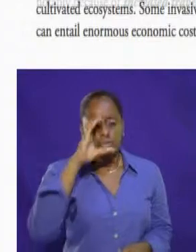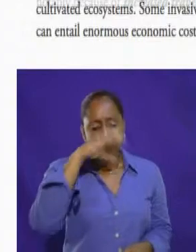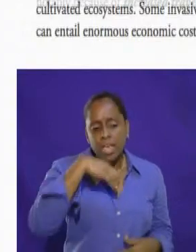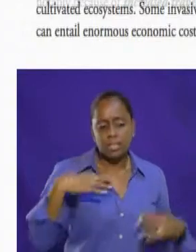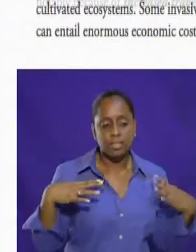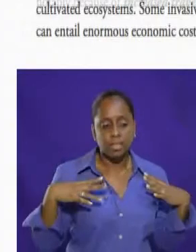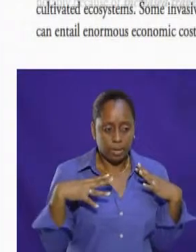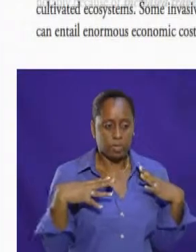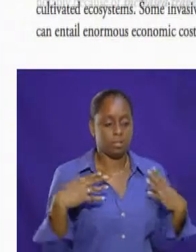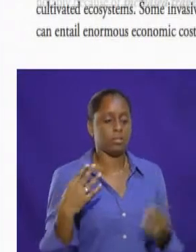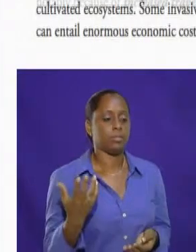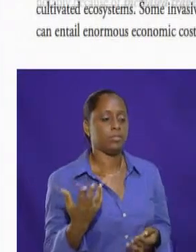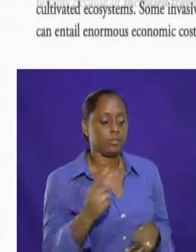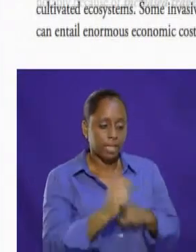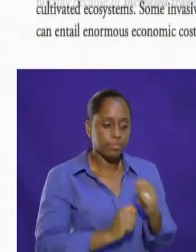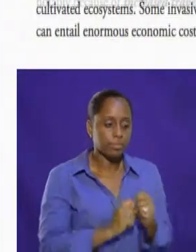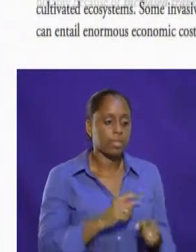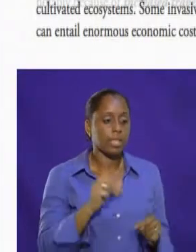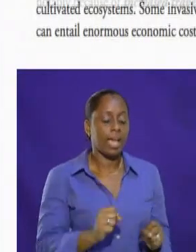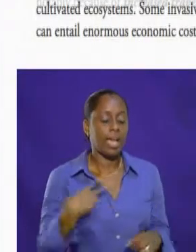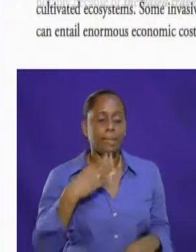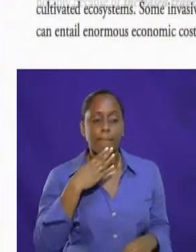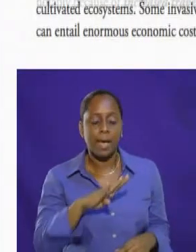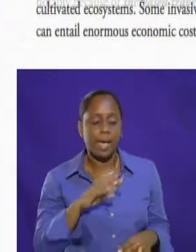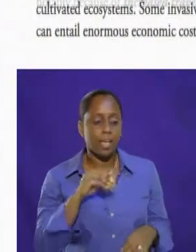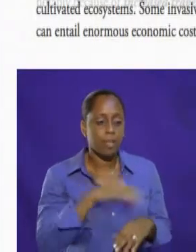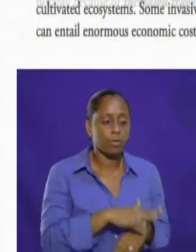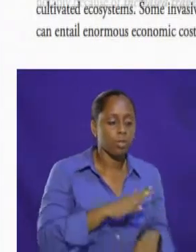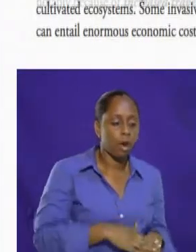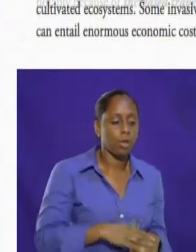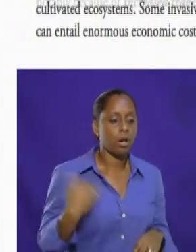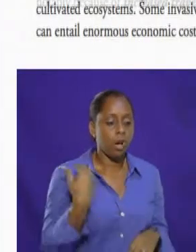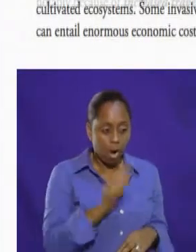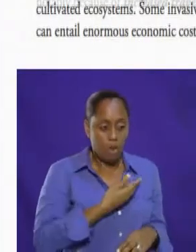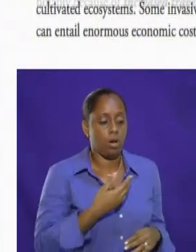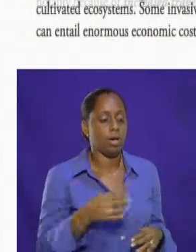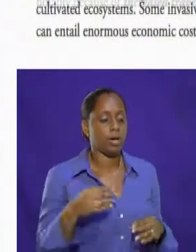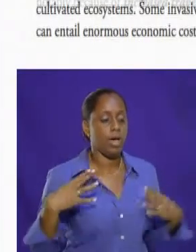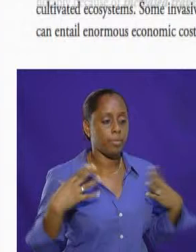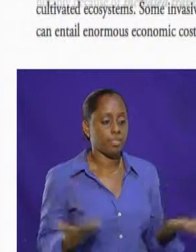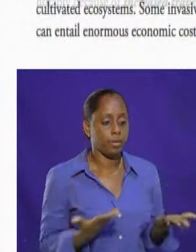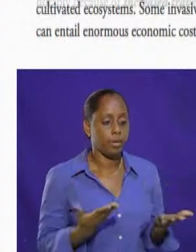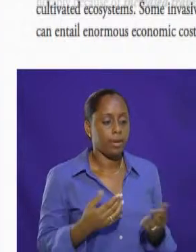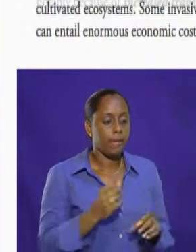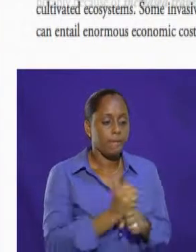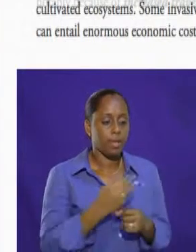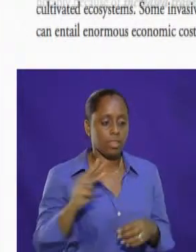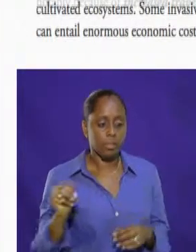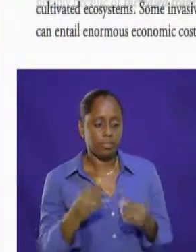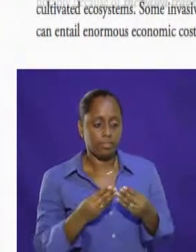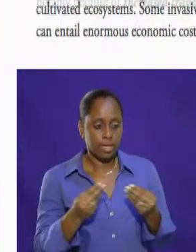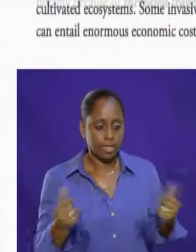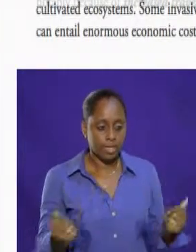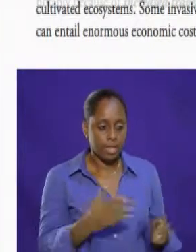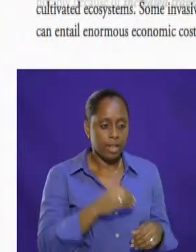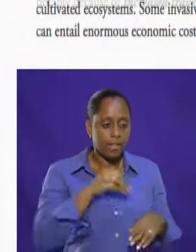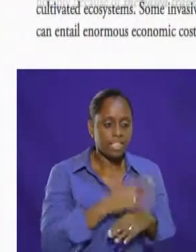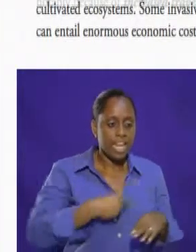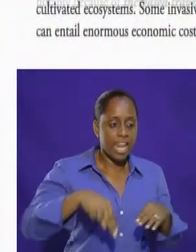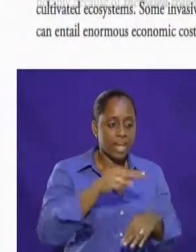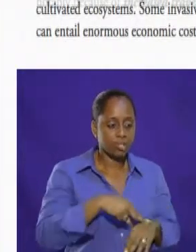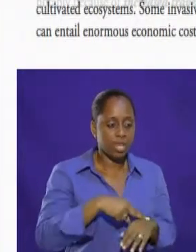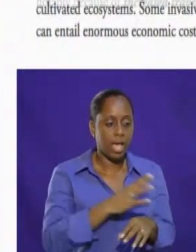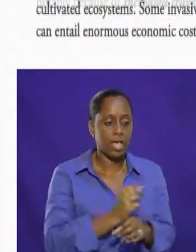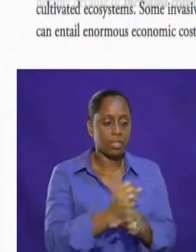Invasive alien species can have devastating impacts on native species, causing extinctions and affecting